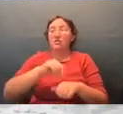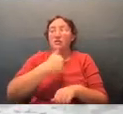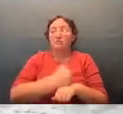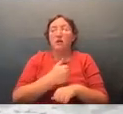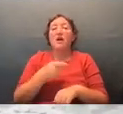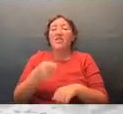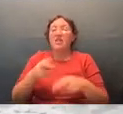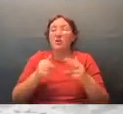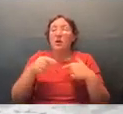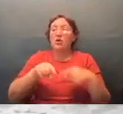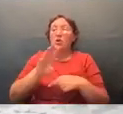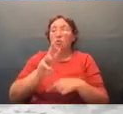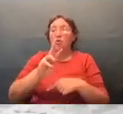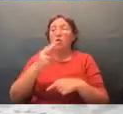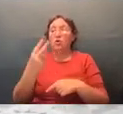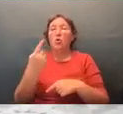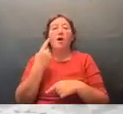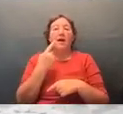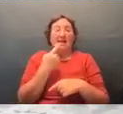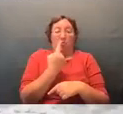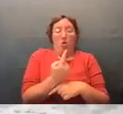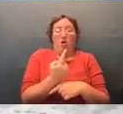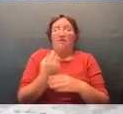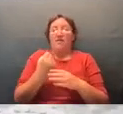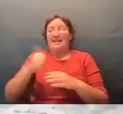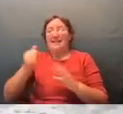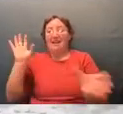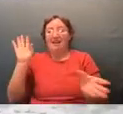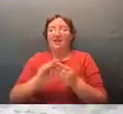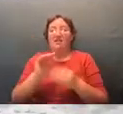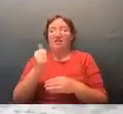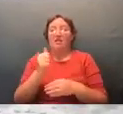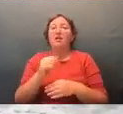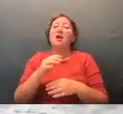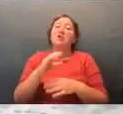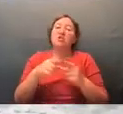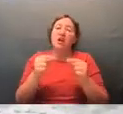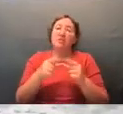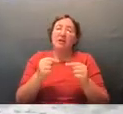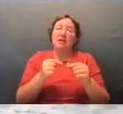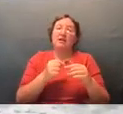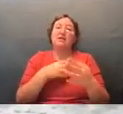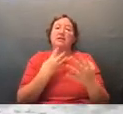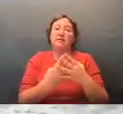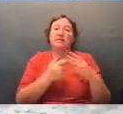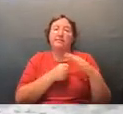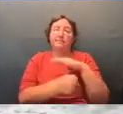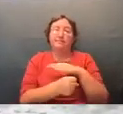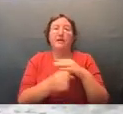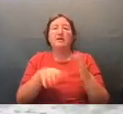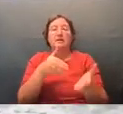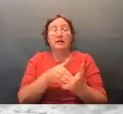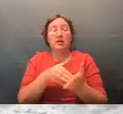II as one of 10 relocation sites for Japanese Americans. So after Pearl Harbor happened, we ended